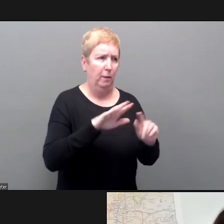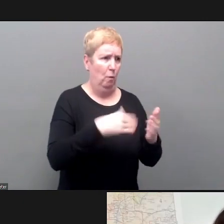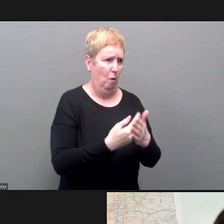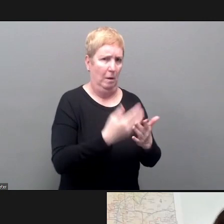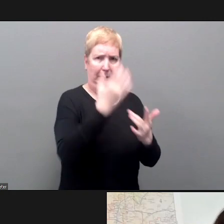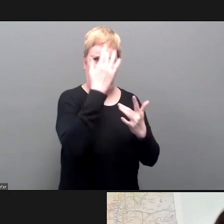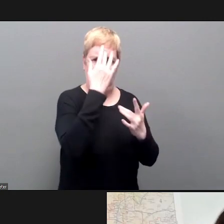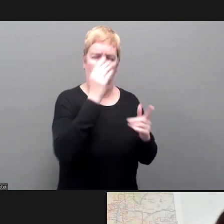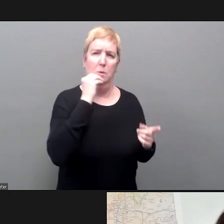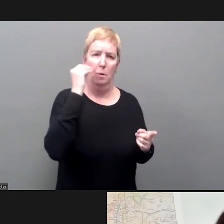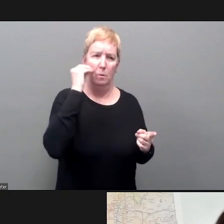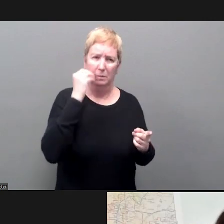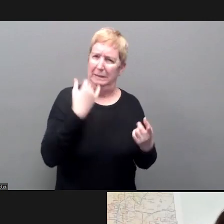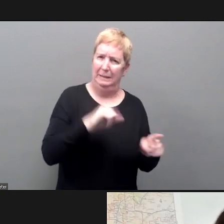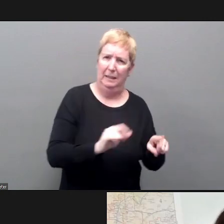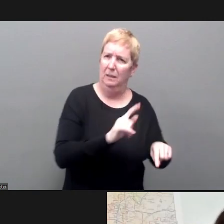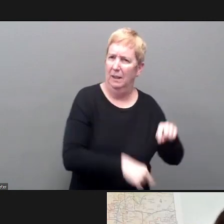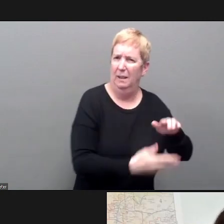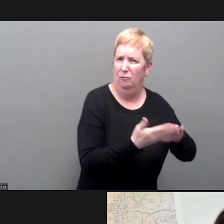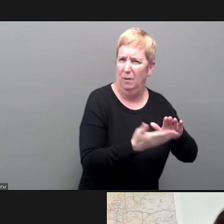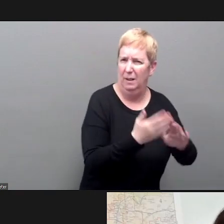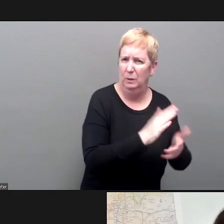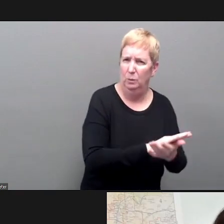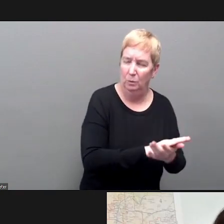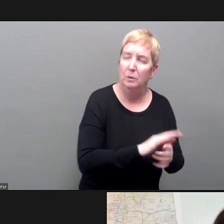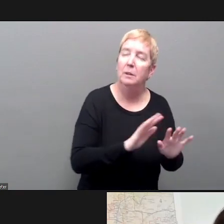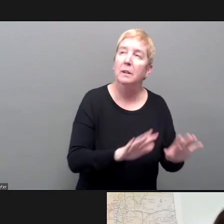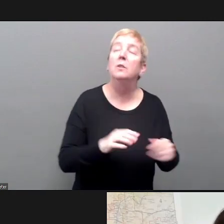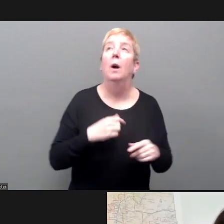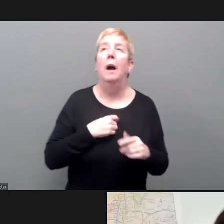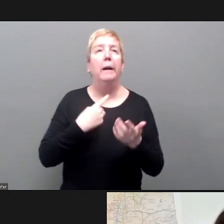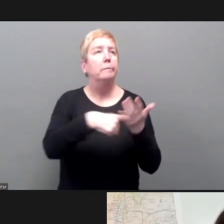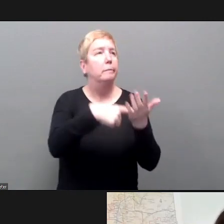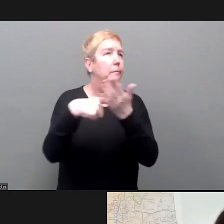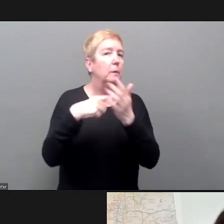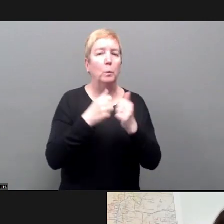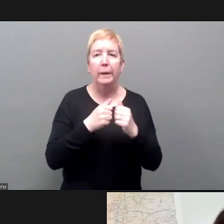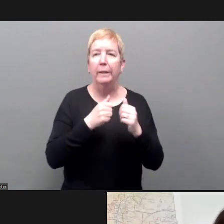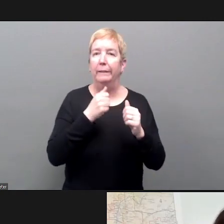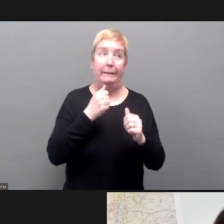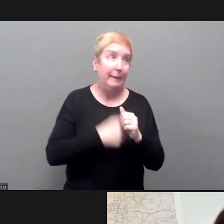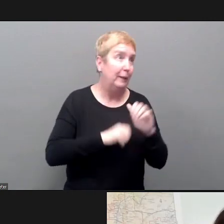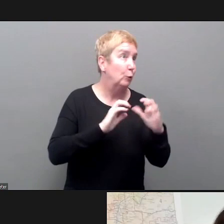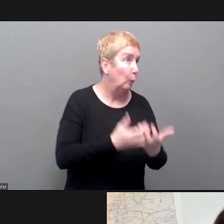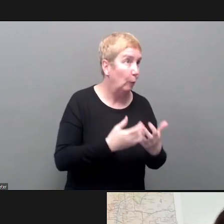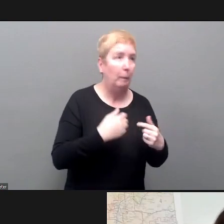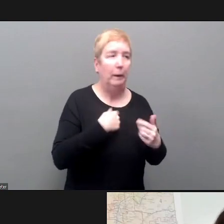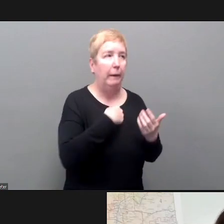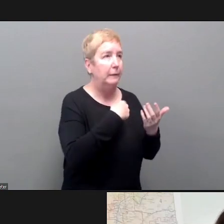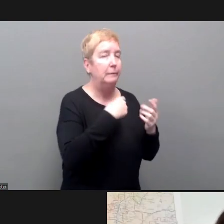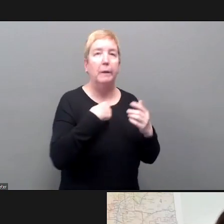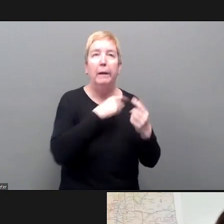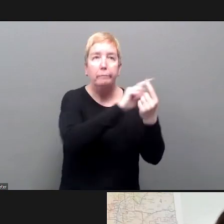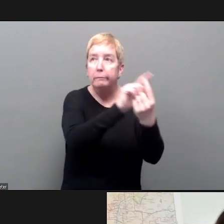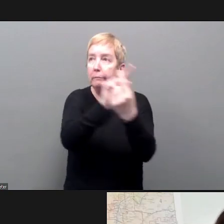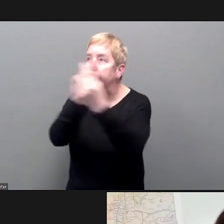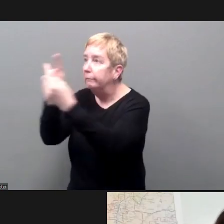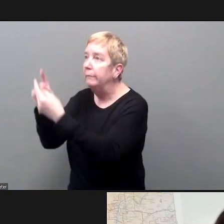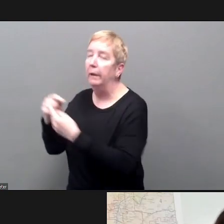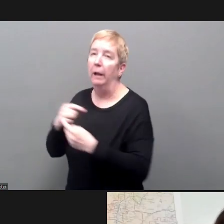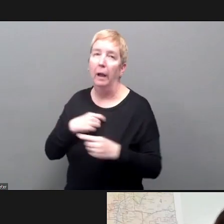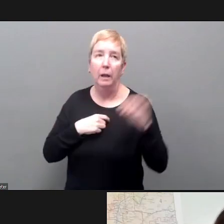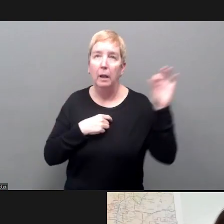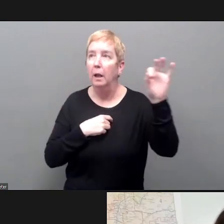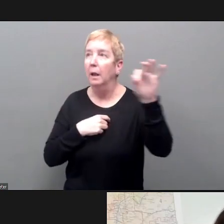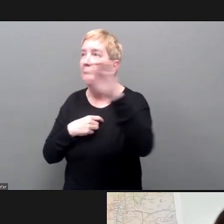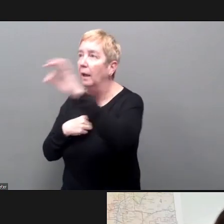last week, I've said it all week, every group I talk to, I say this, my departments, I say it, you need to have a contingency